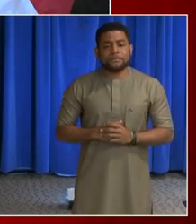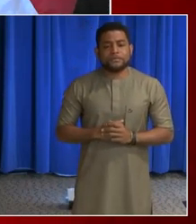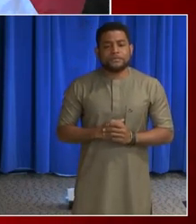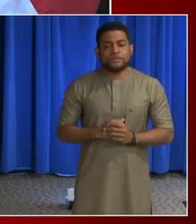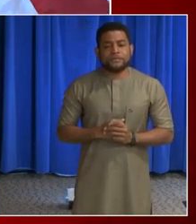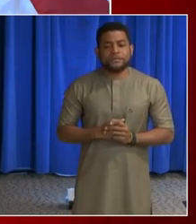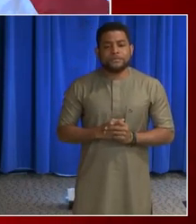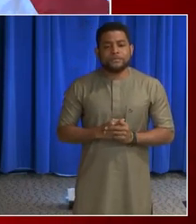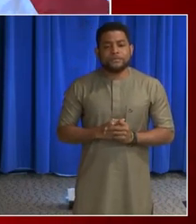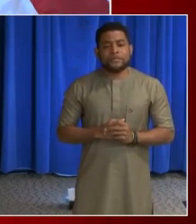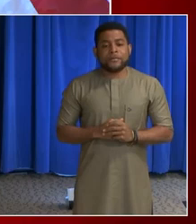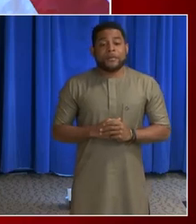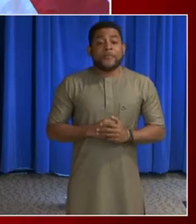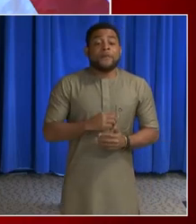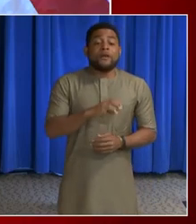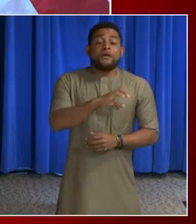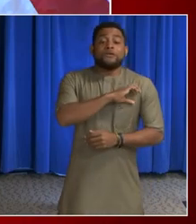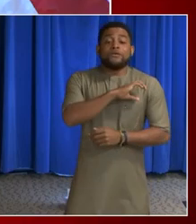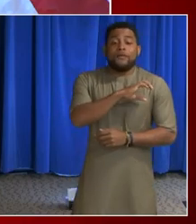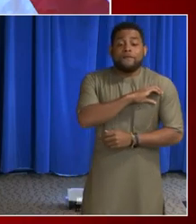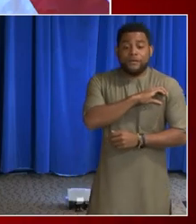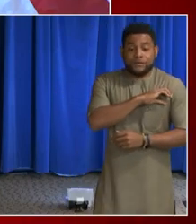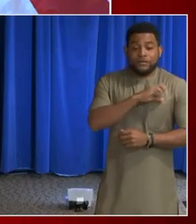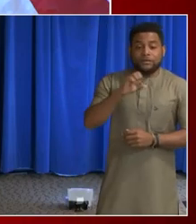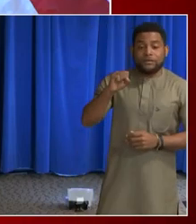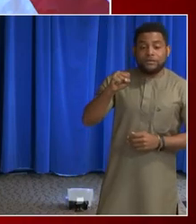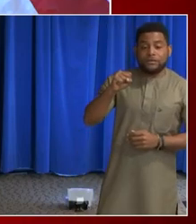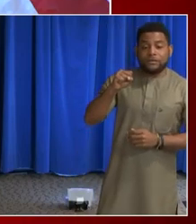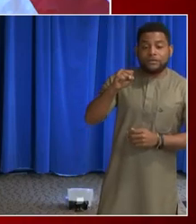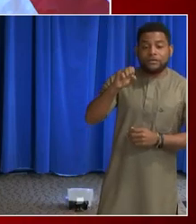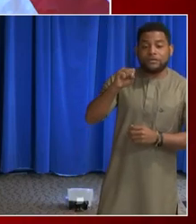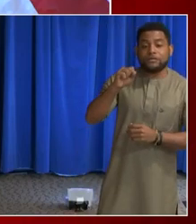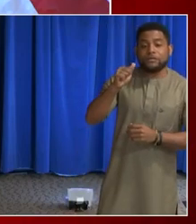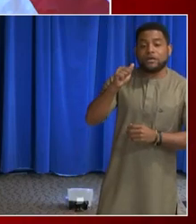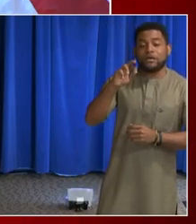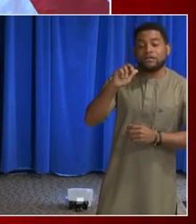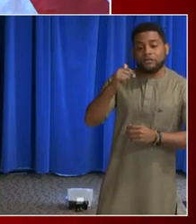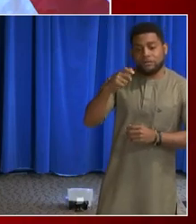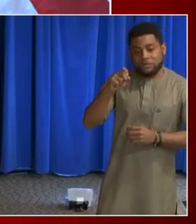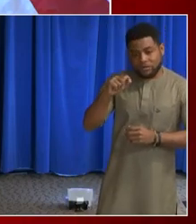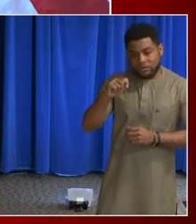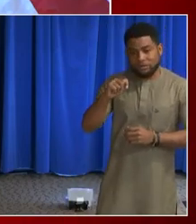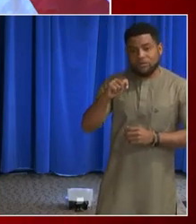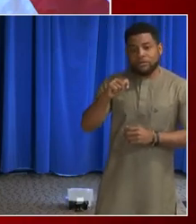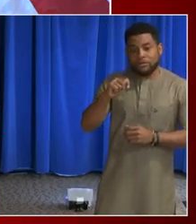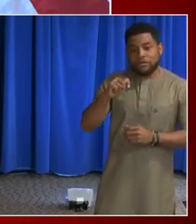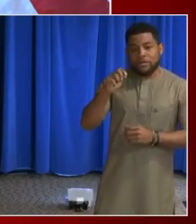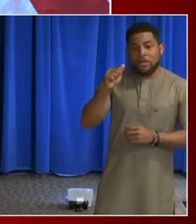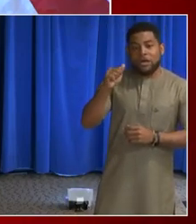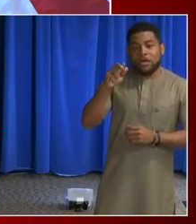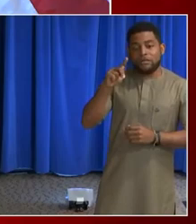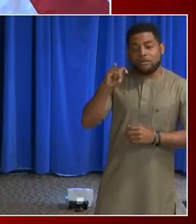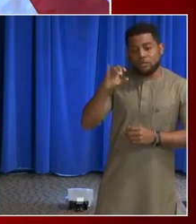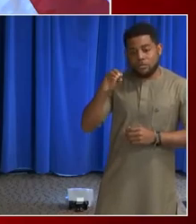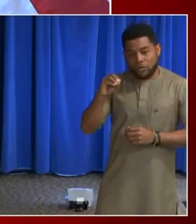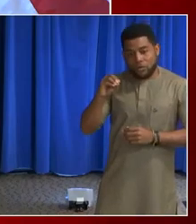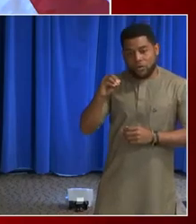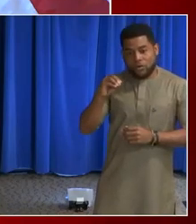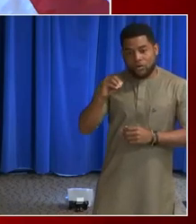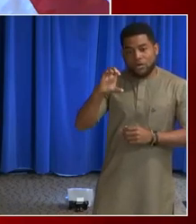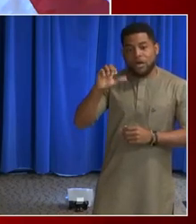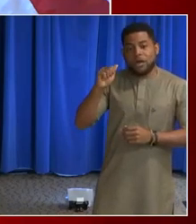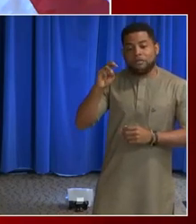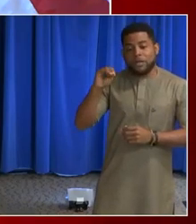The officer is Sergeant Ronaldo Otero Camacho. Okay, and the third question was, is the other